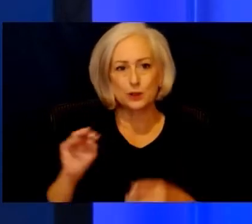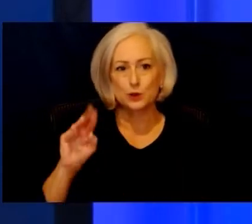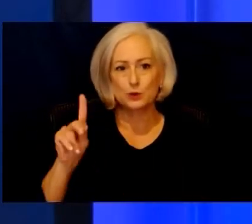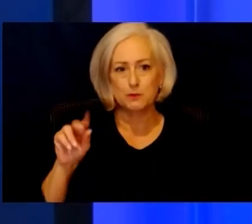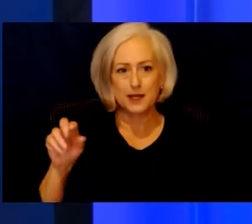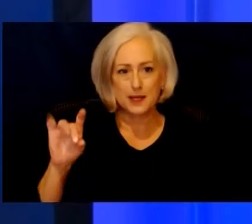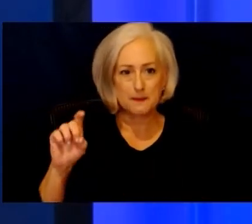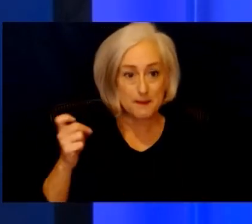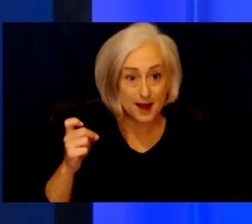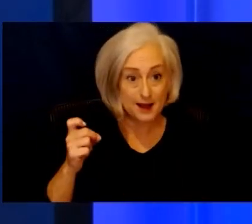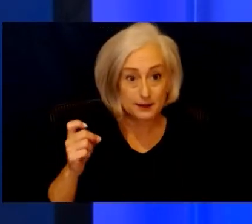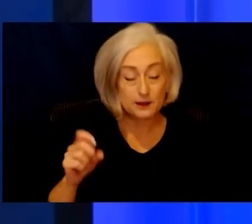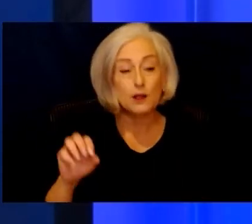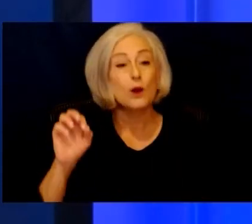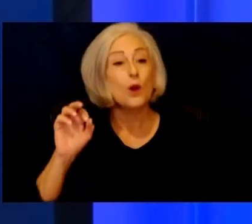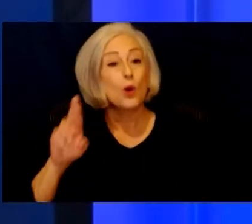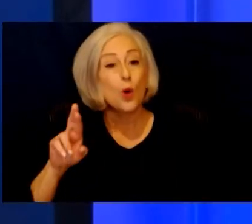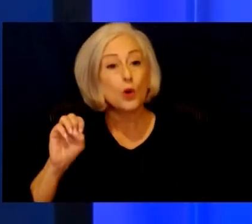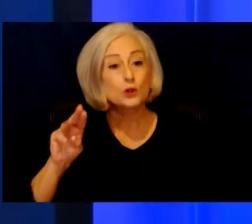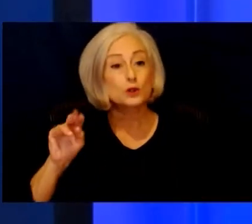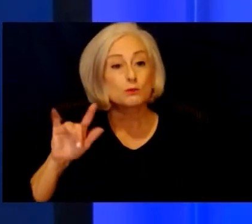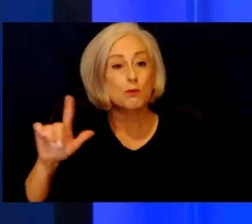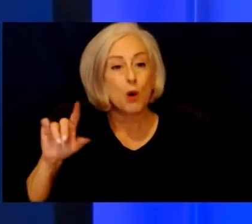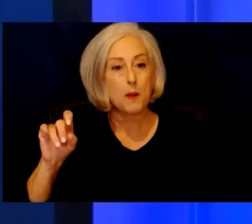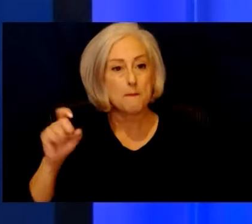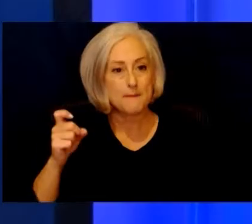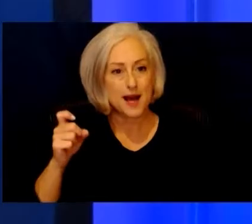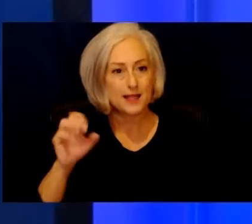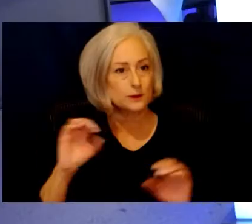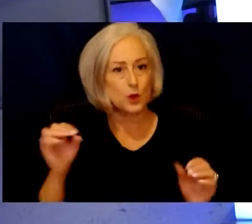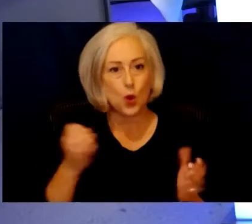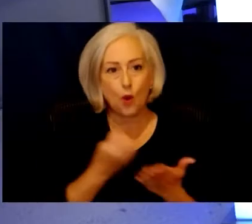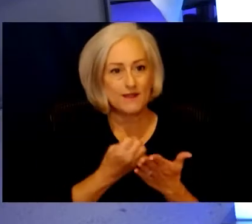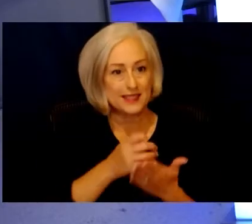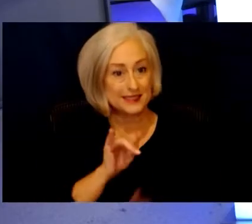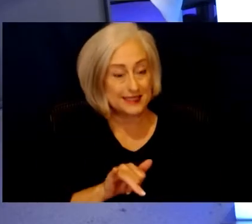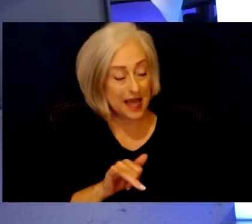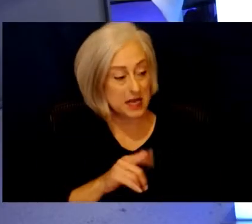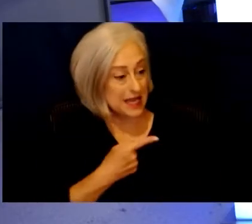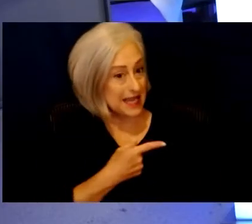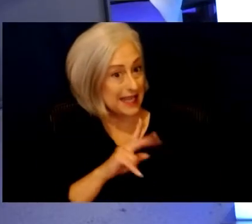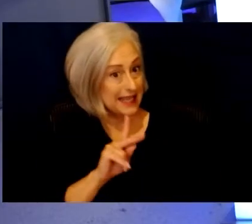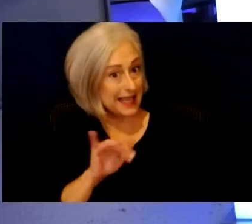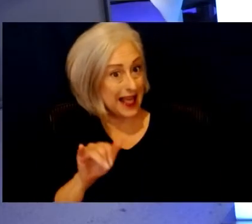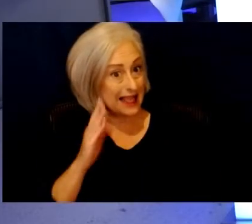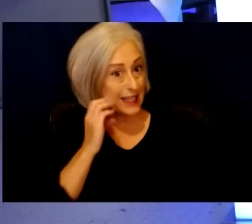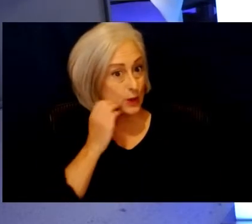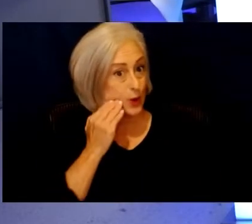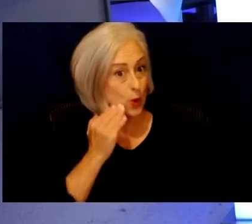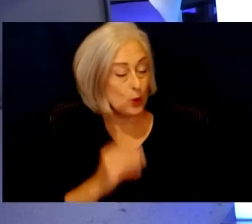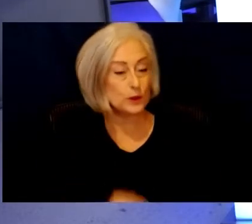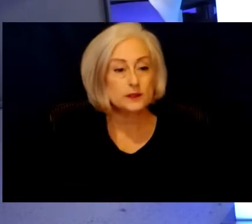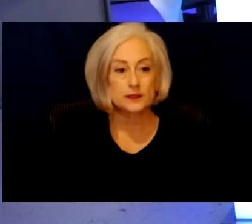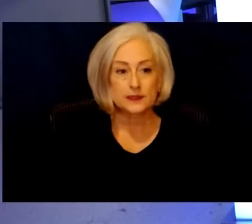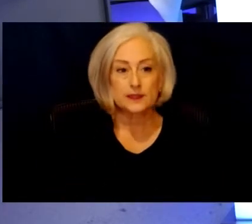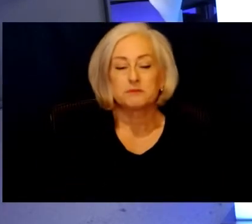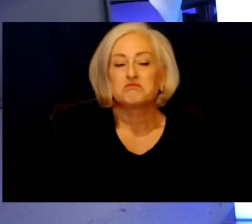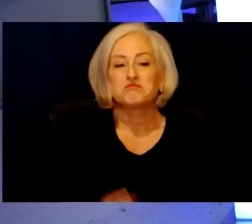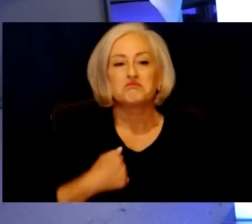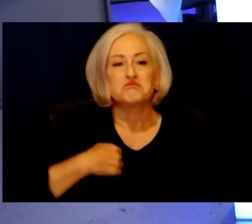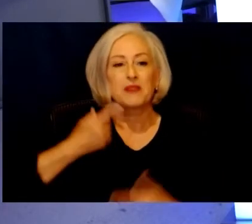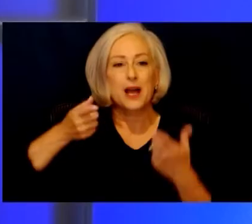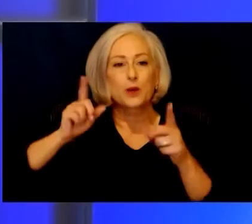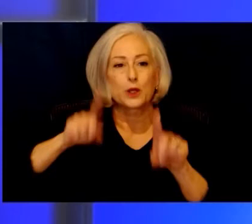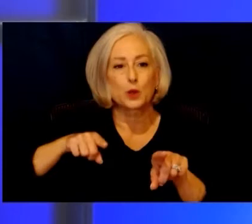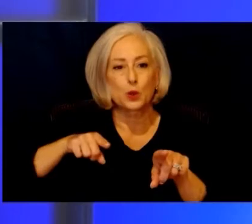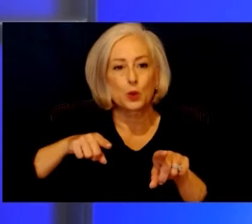there was any evidence of that. Kelly, do you have any idea? I would say, I would agree, and I think